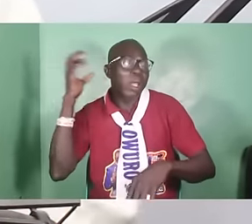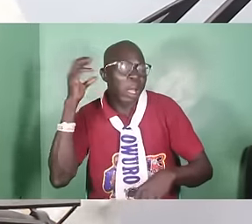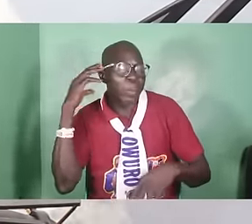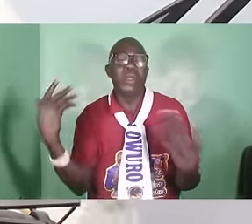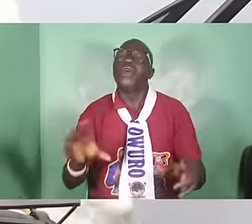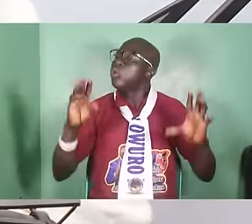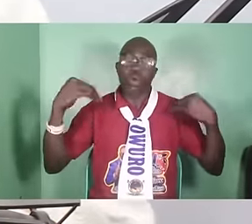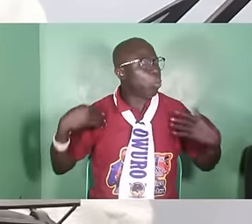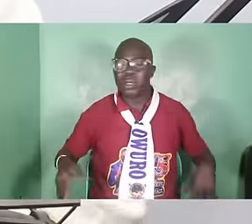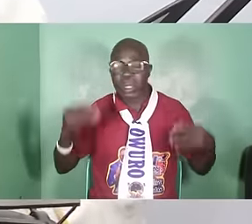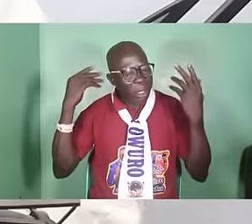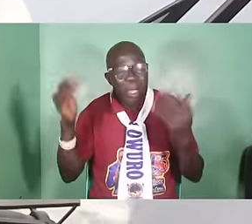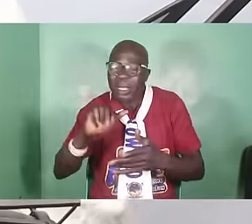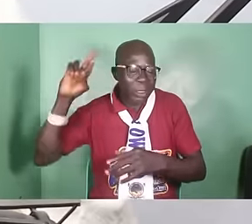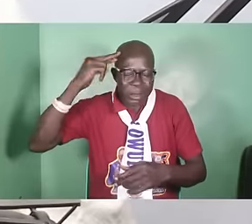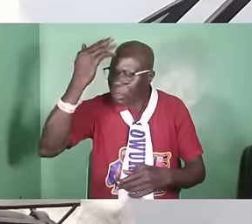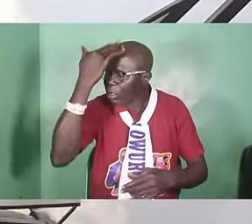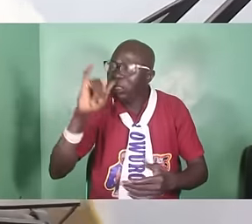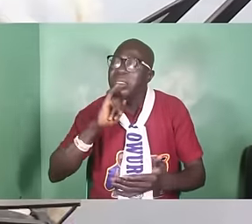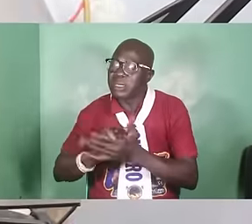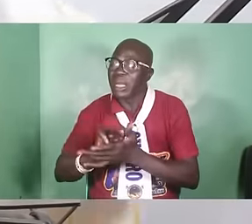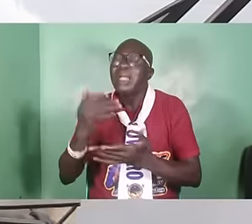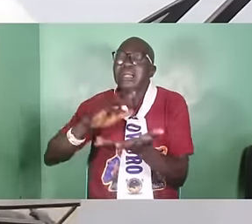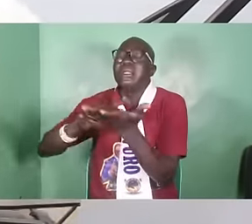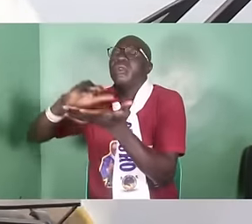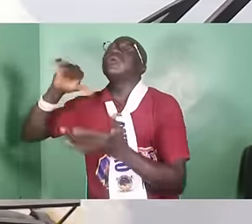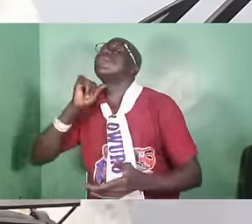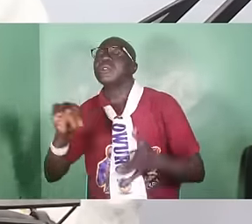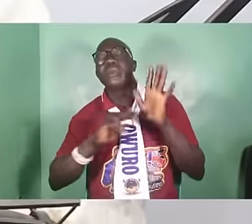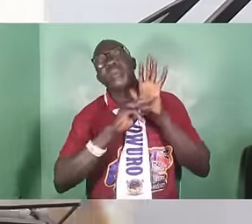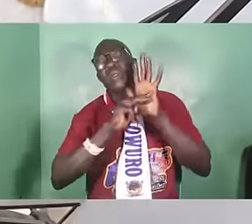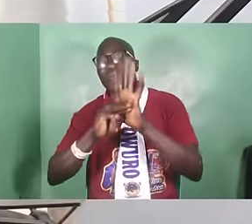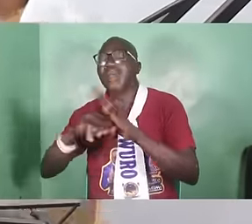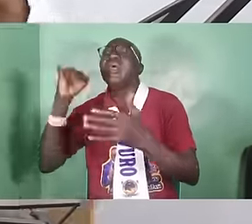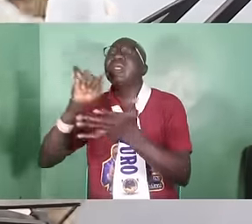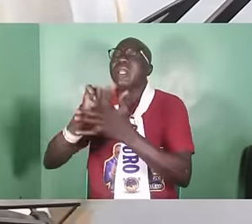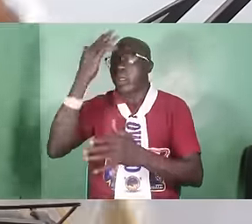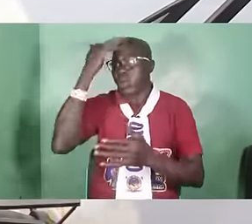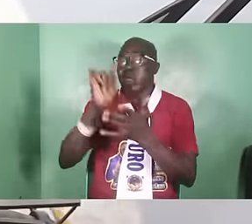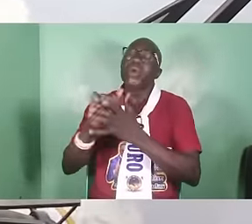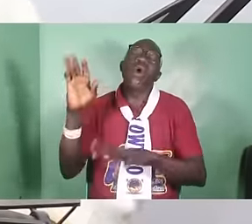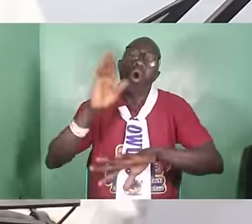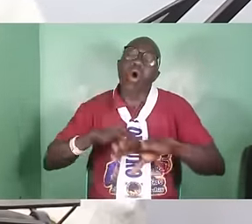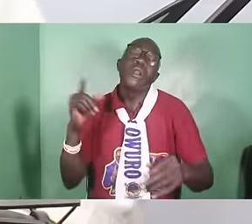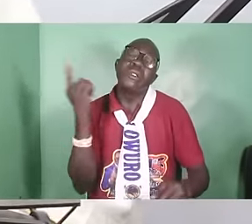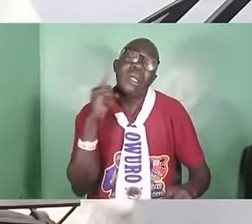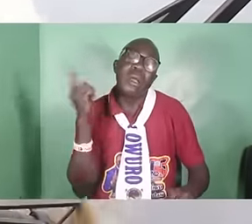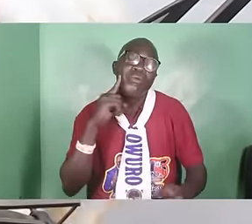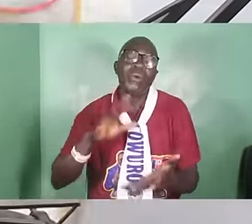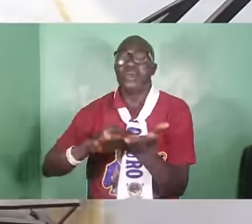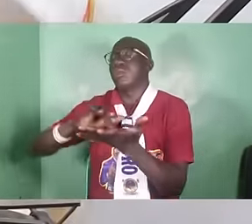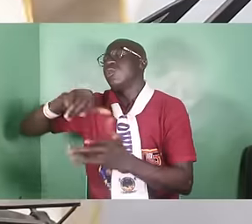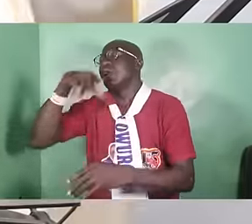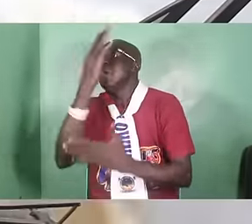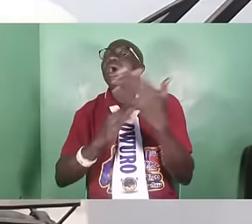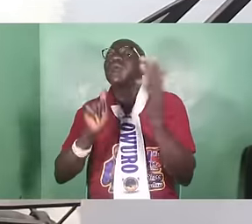Talon bow. One bow. He didn't pay. O gbe o fohun na pe ni o di ogo to ba